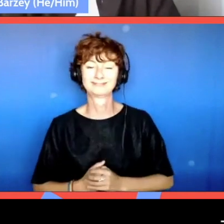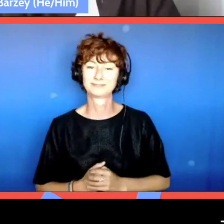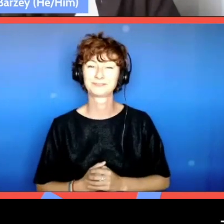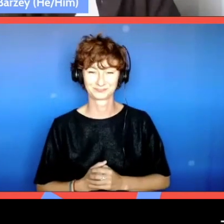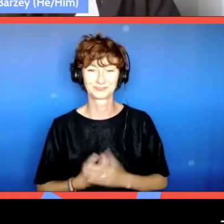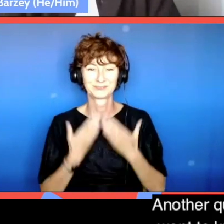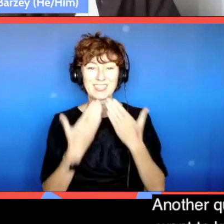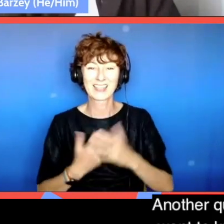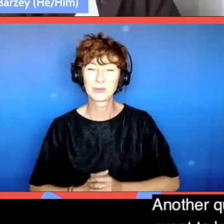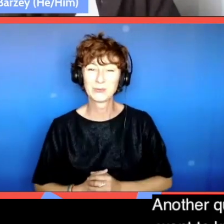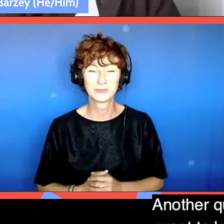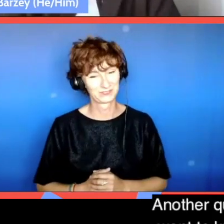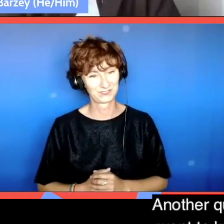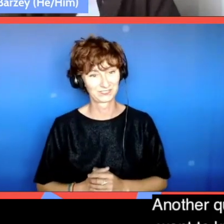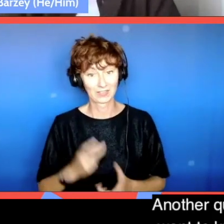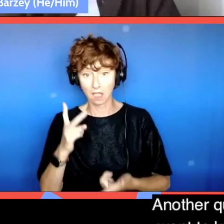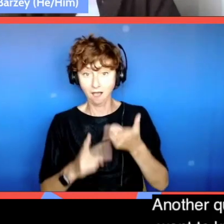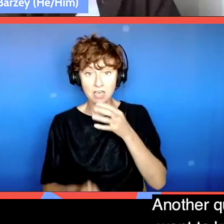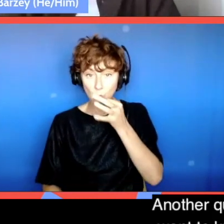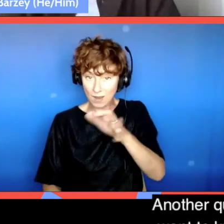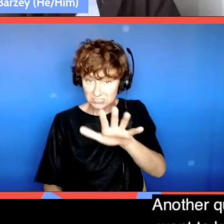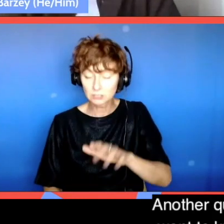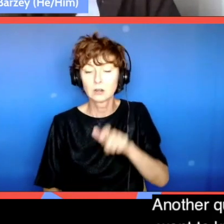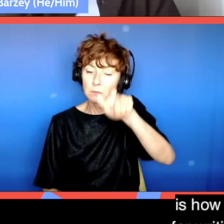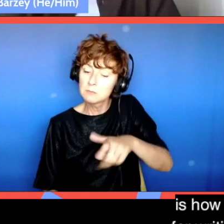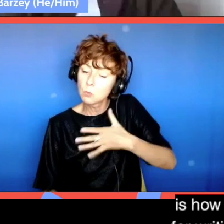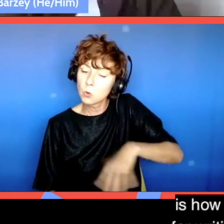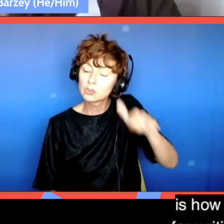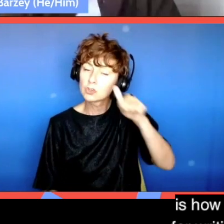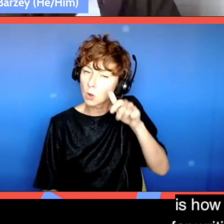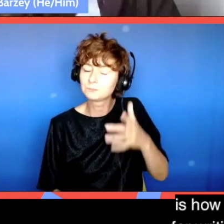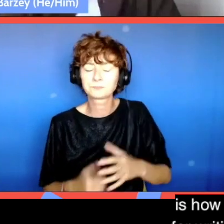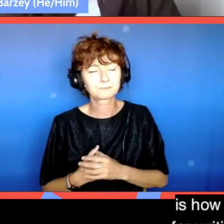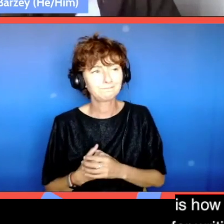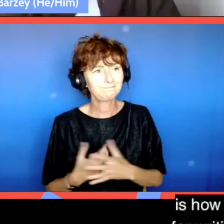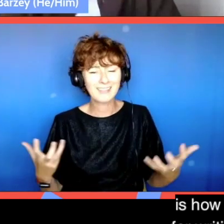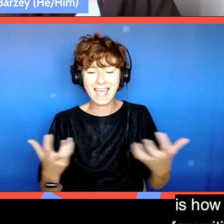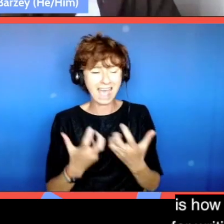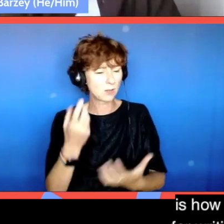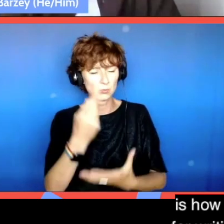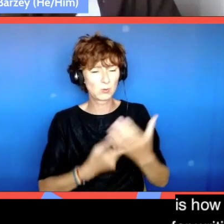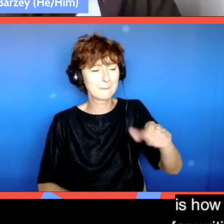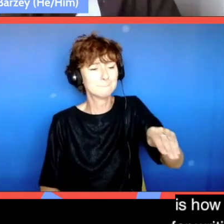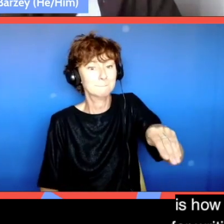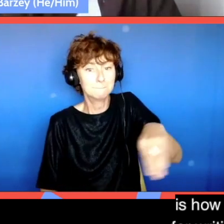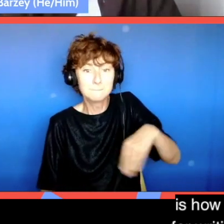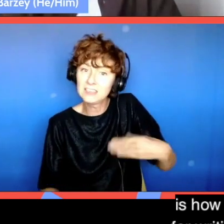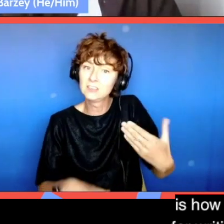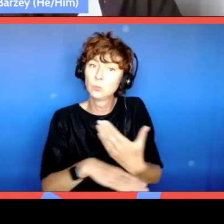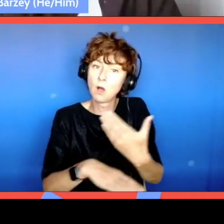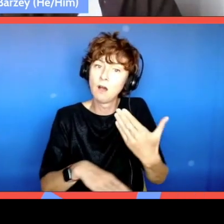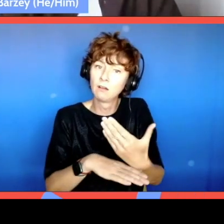Thank you. Another question that people wanted to know the answer to is, how do you get paid for writing film